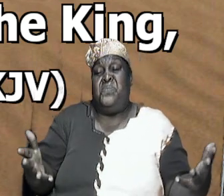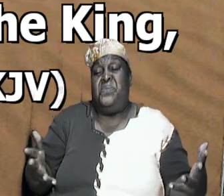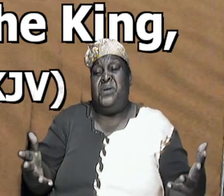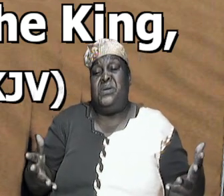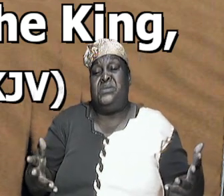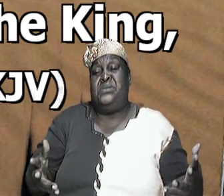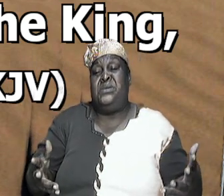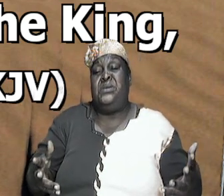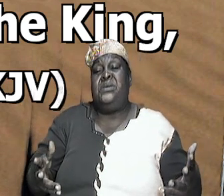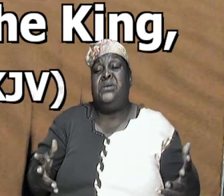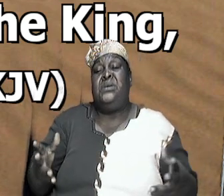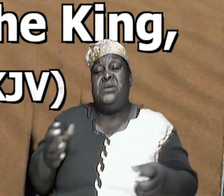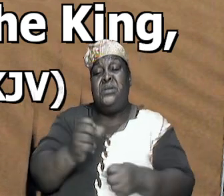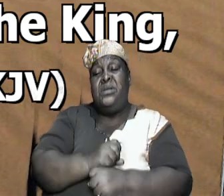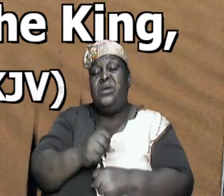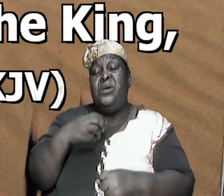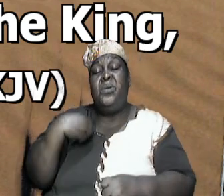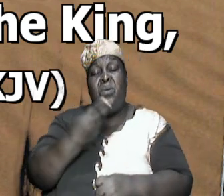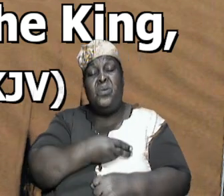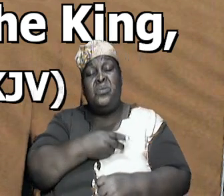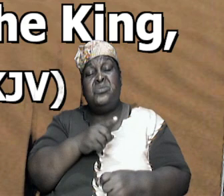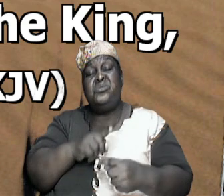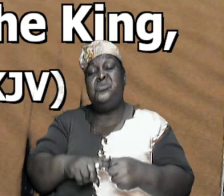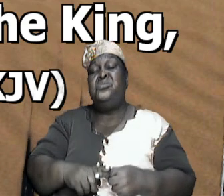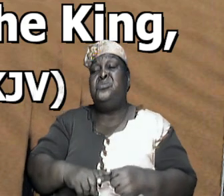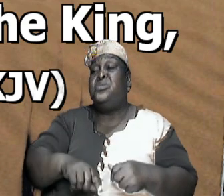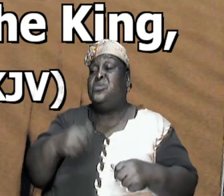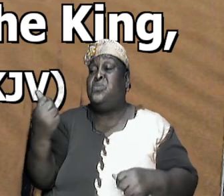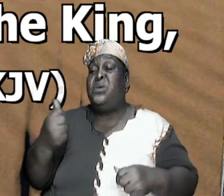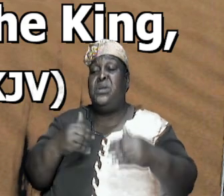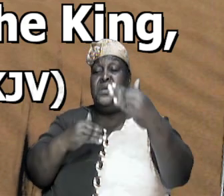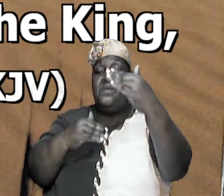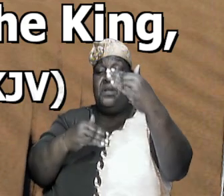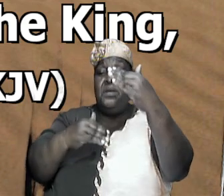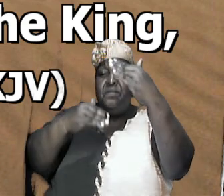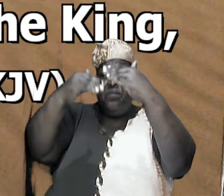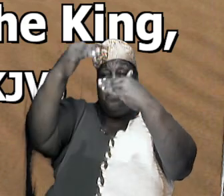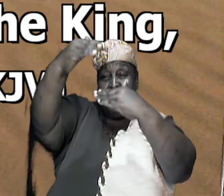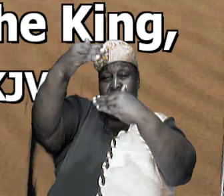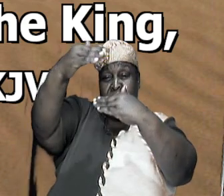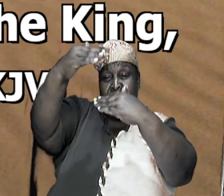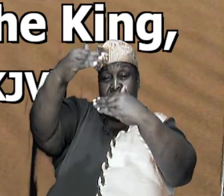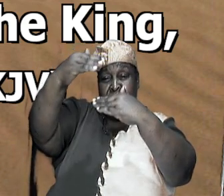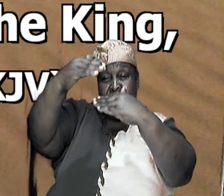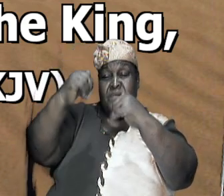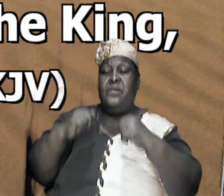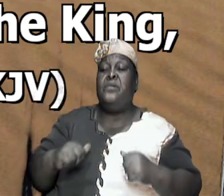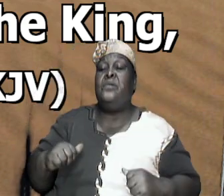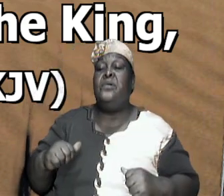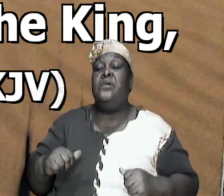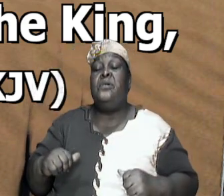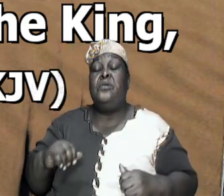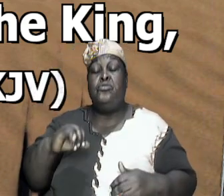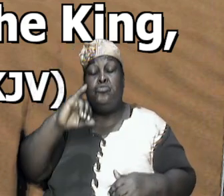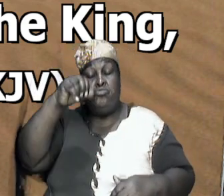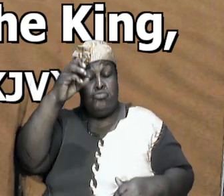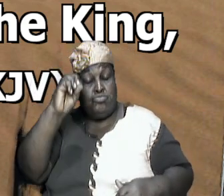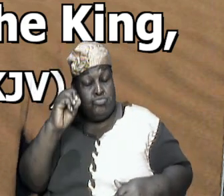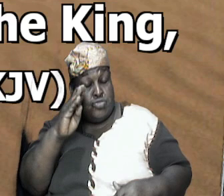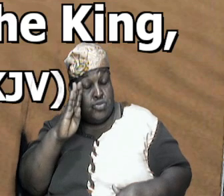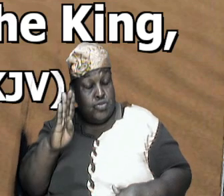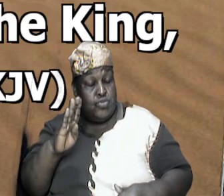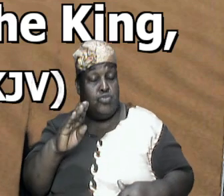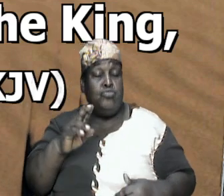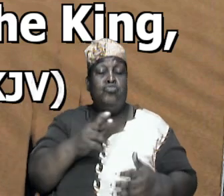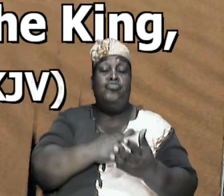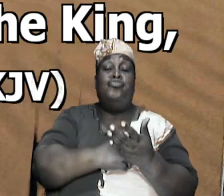it is what will actually take us to another level, right? Notice Job was righteous. Notice